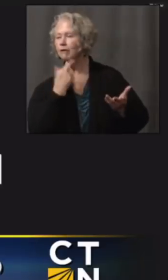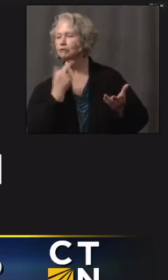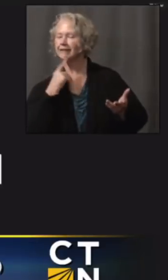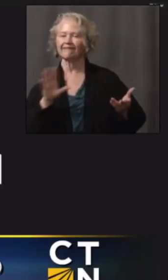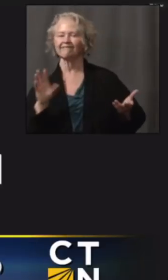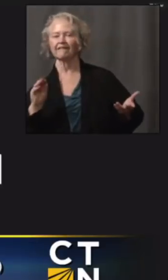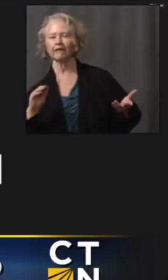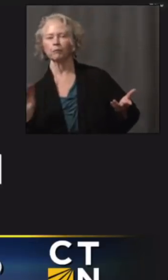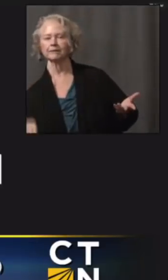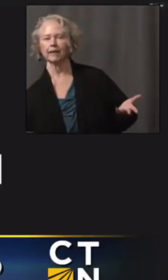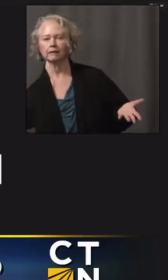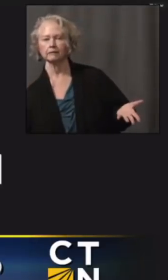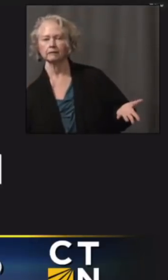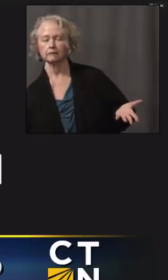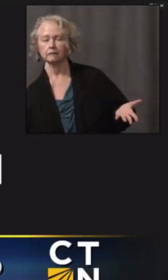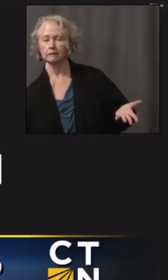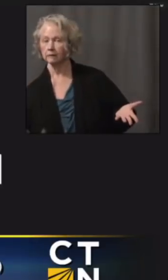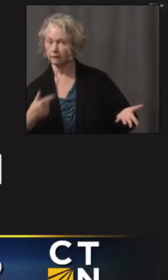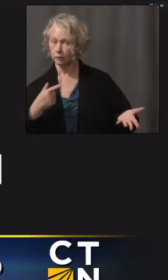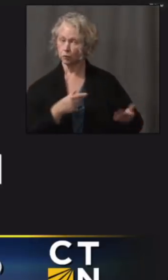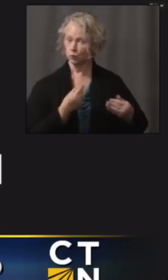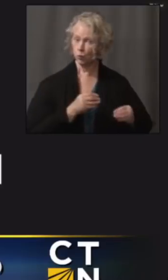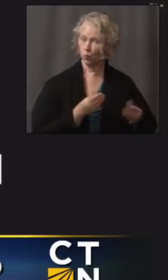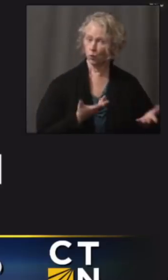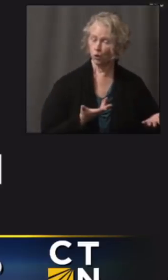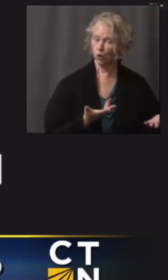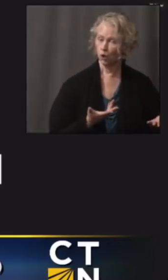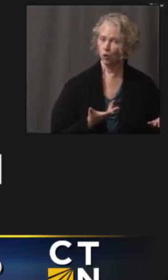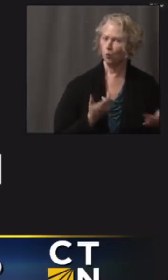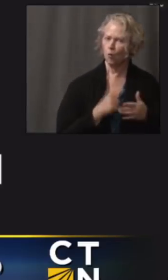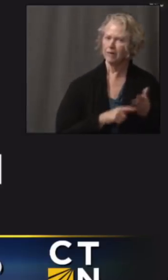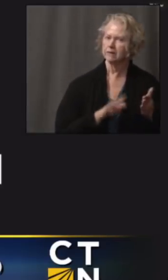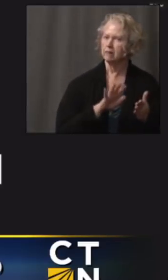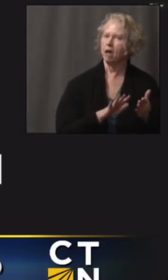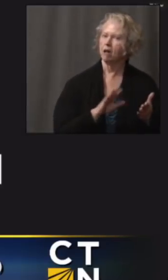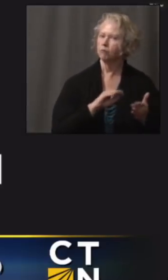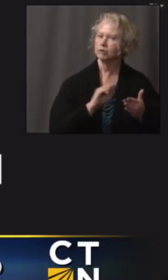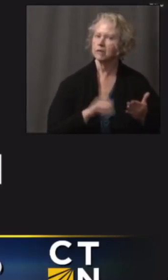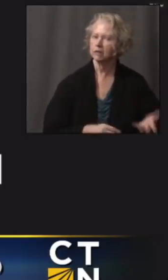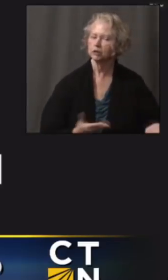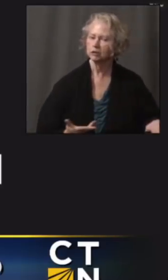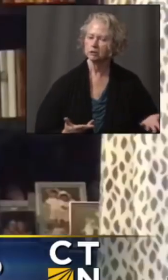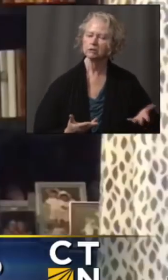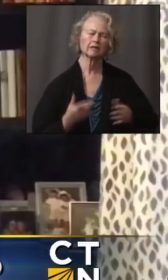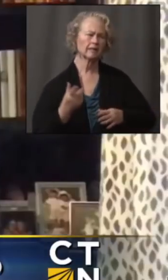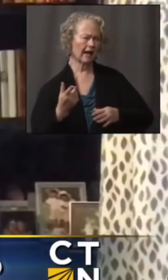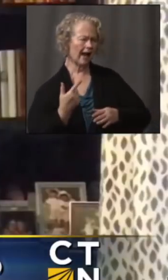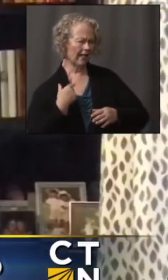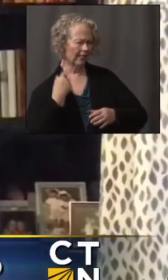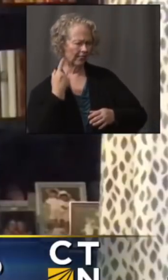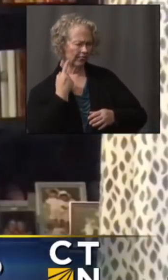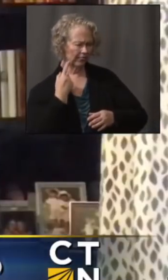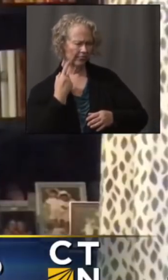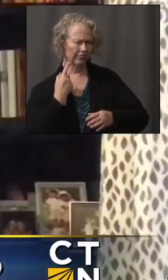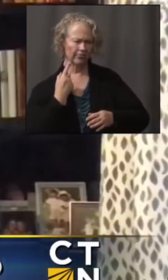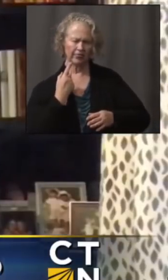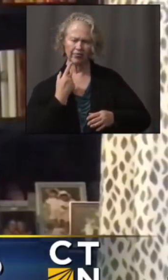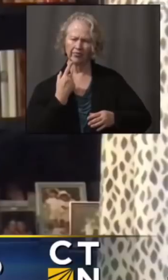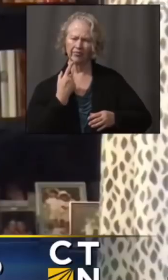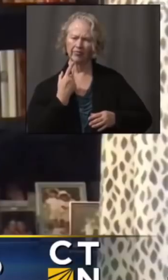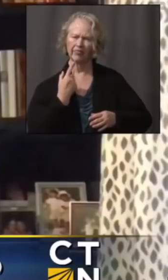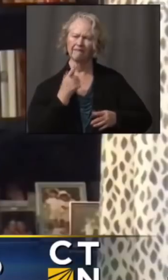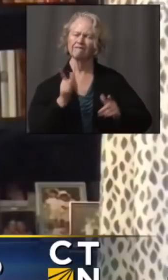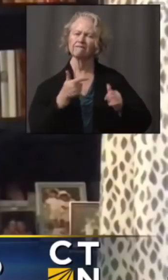50%. Is there a number attached to these grocery stores? I think it's the